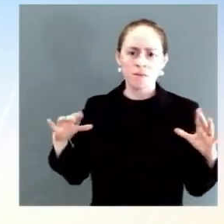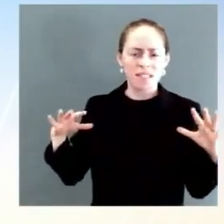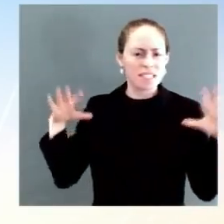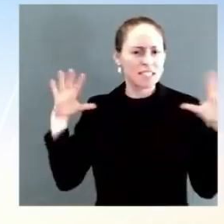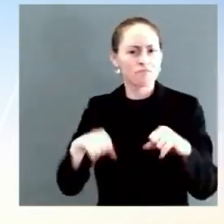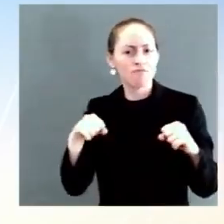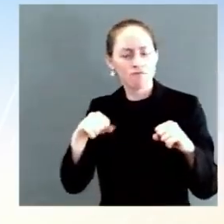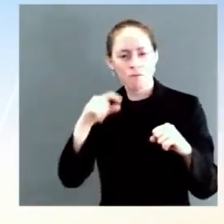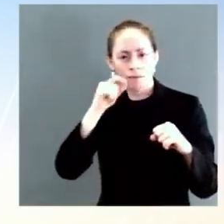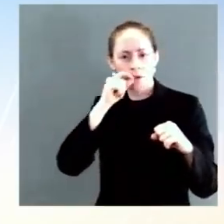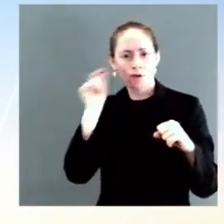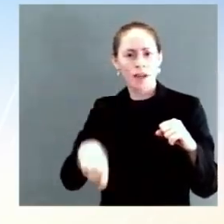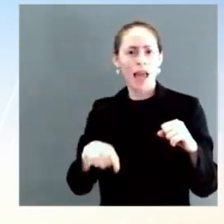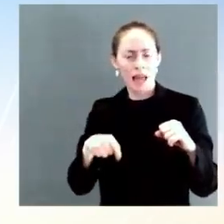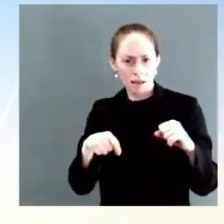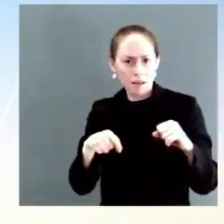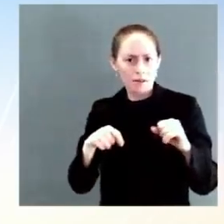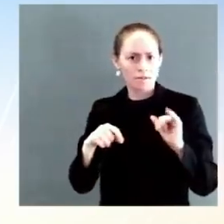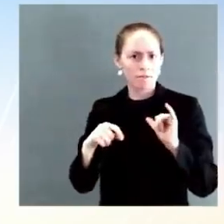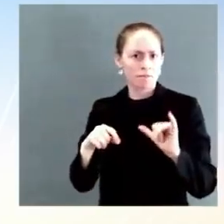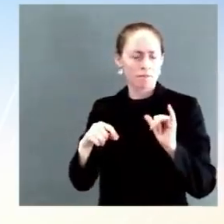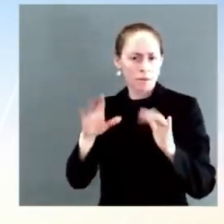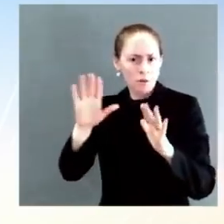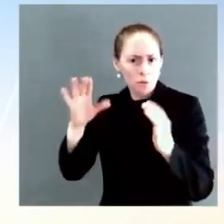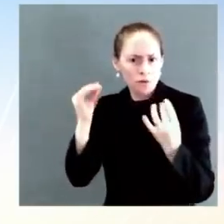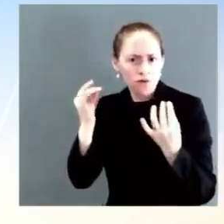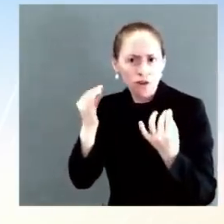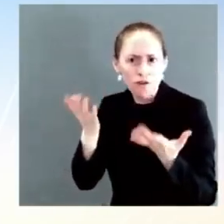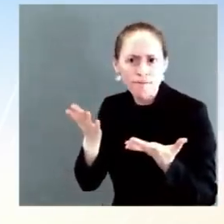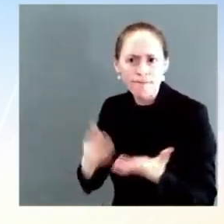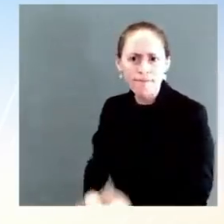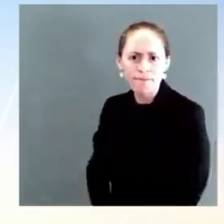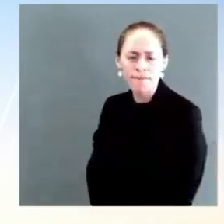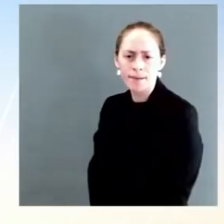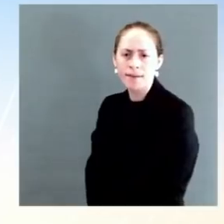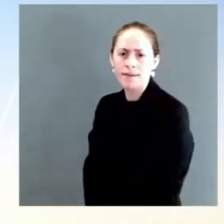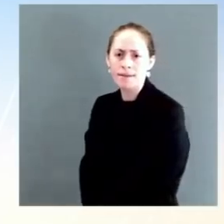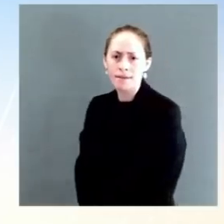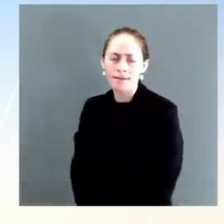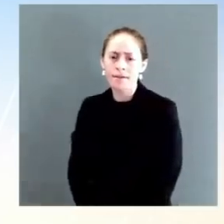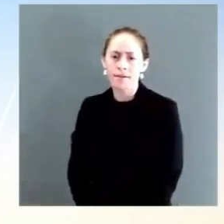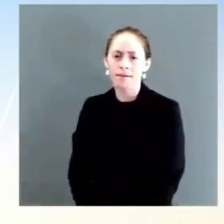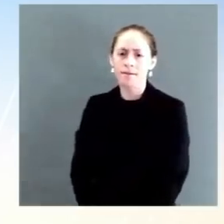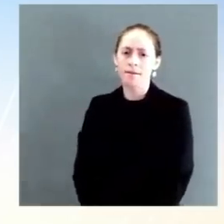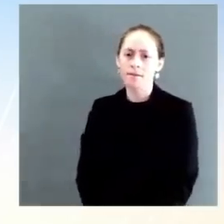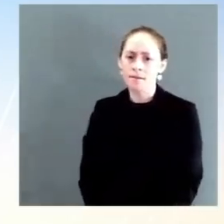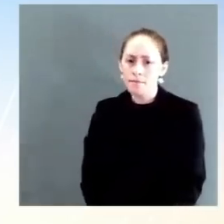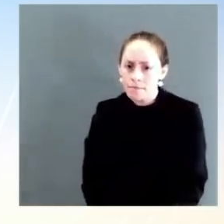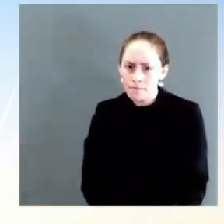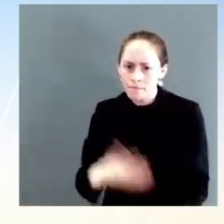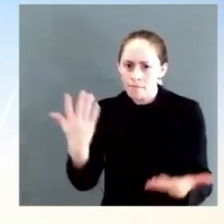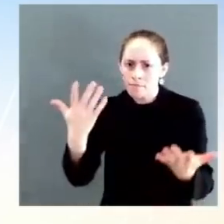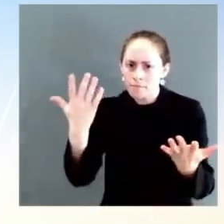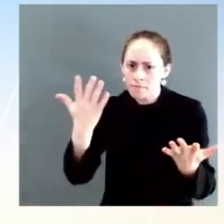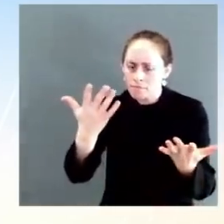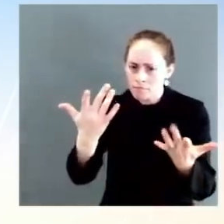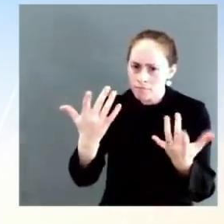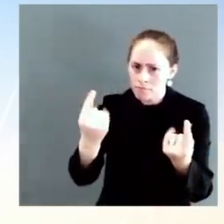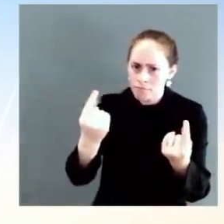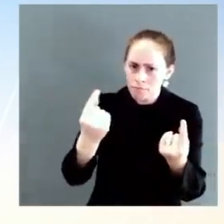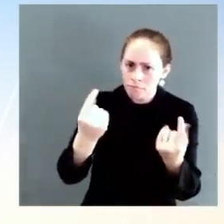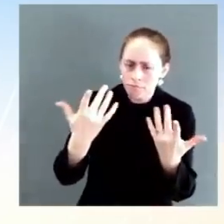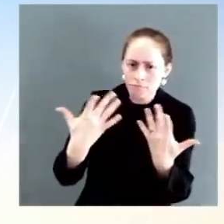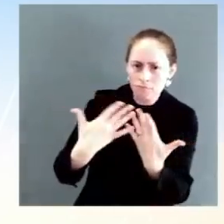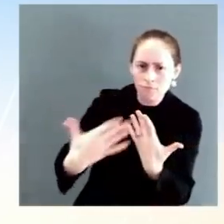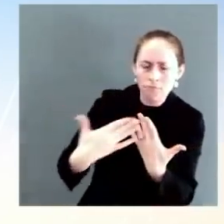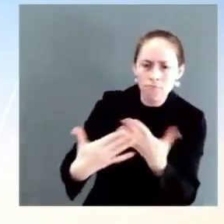days? I don't have any calls or engagements between them to preview. I would say we are in touch with Russian officials at a range of levels. We have